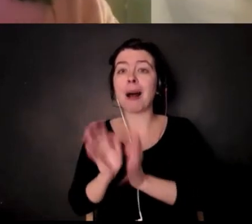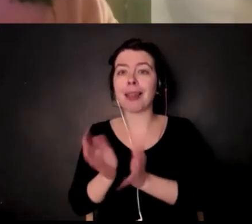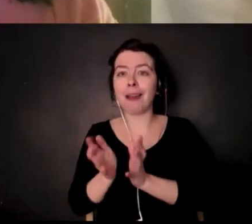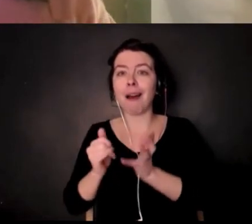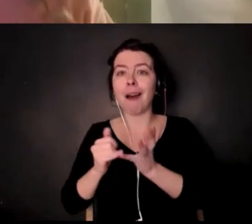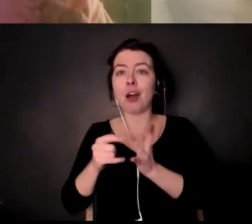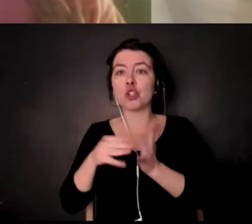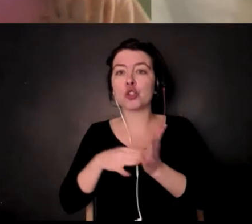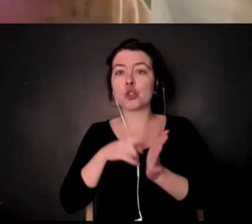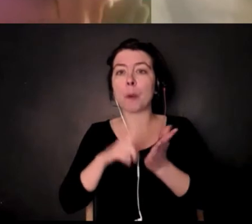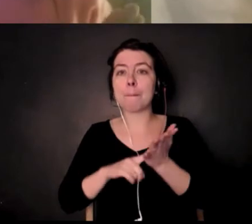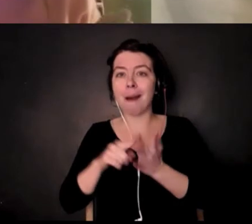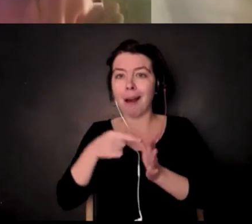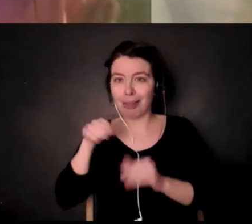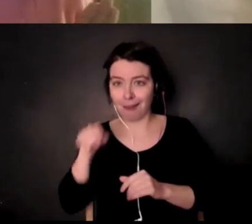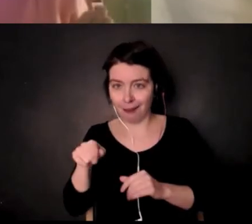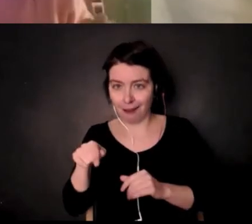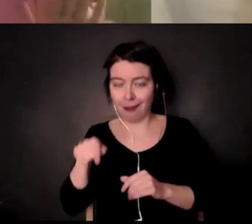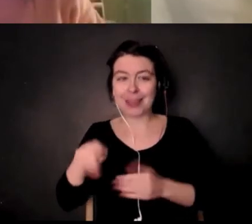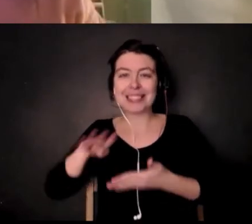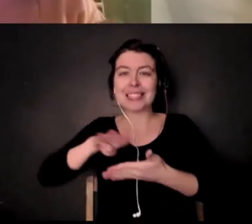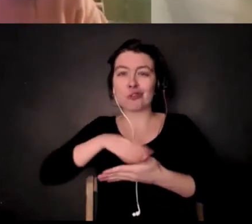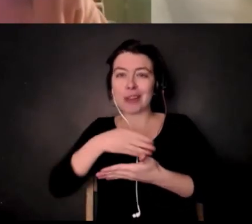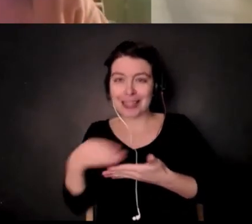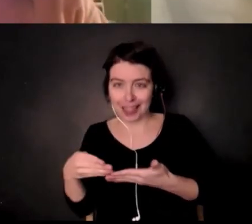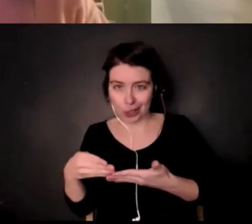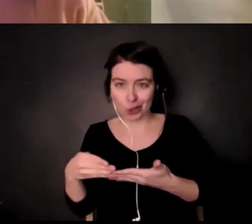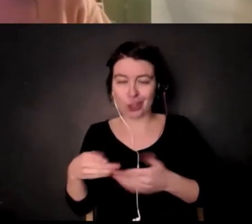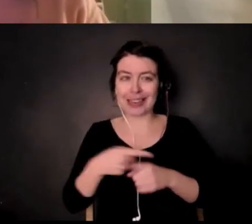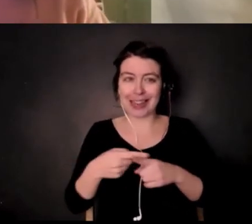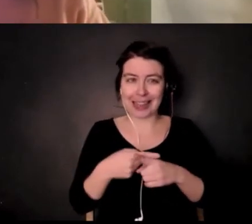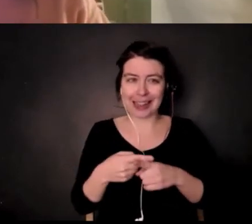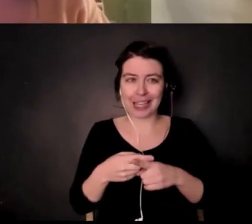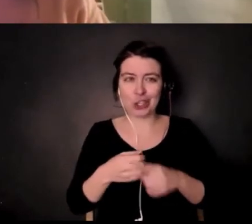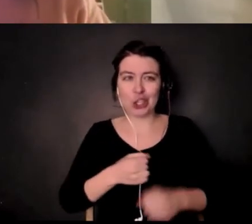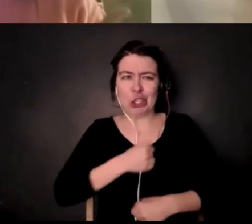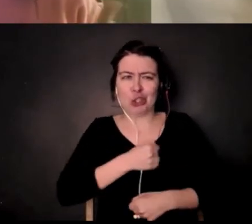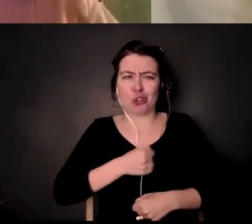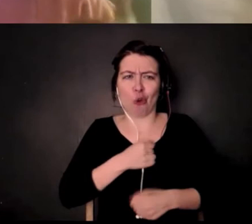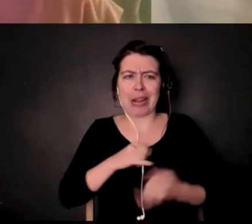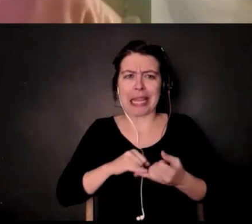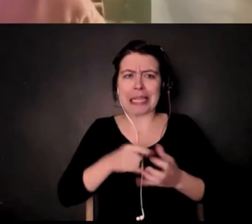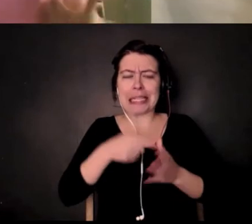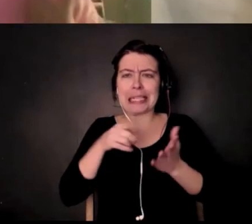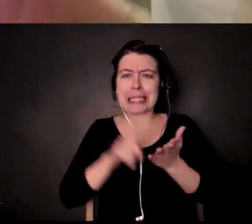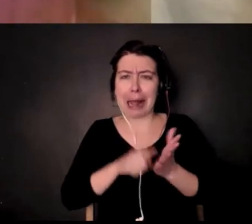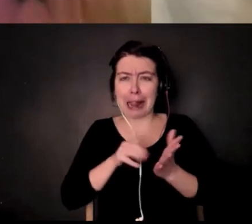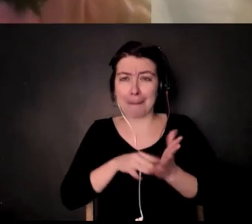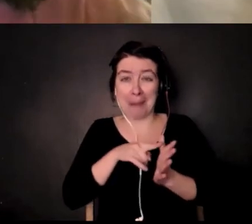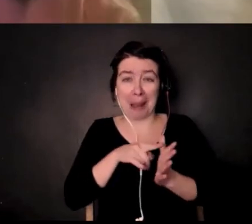English translation, so I'm sorry, Salma, if I'm butchering this, but it's like the notion of something